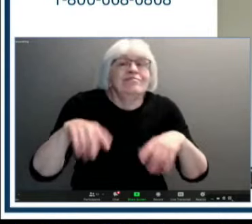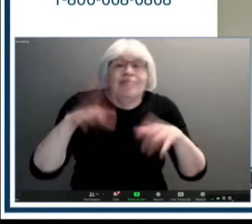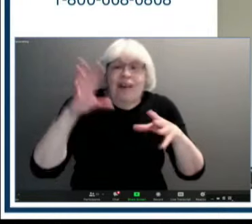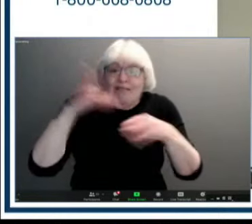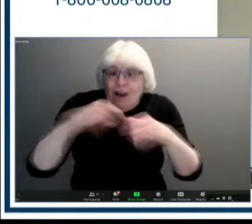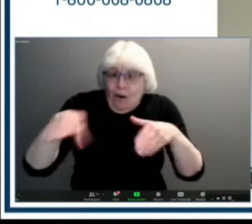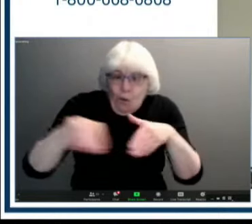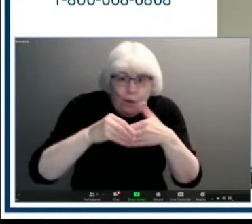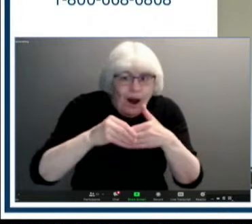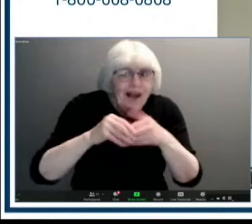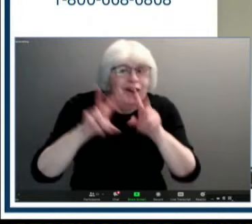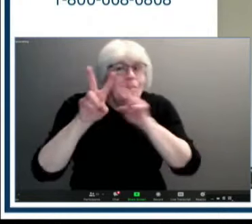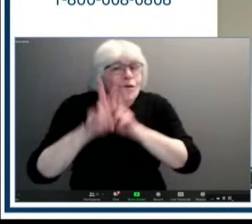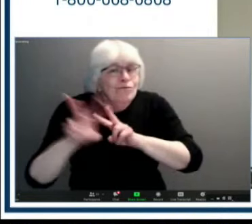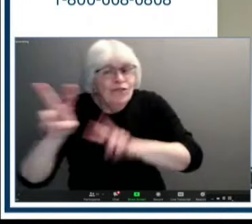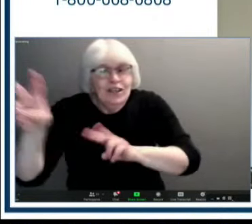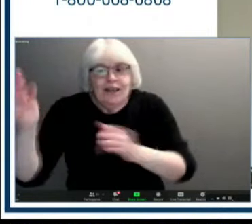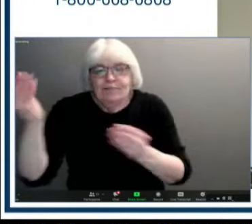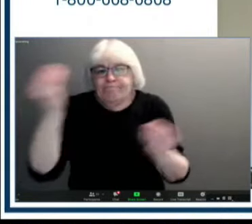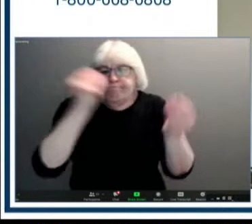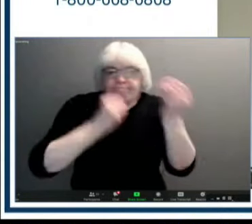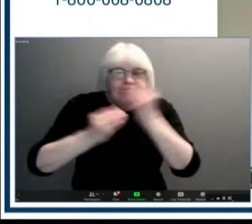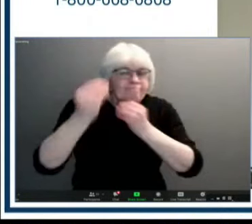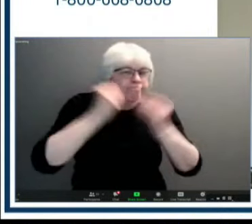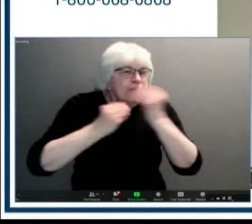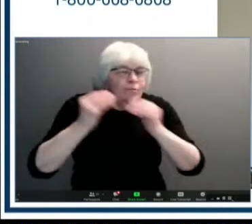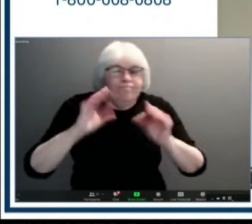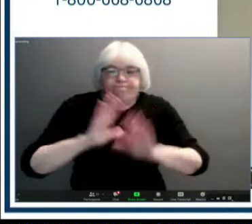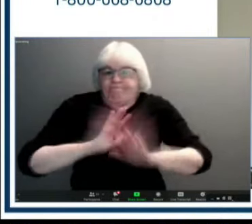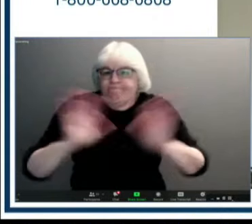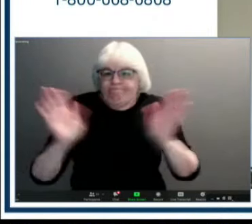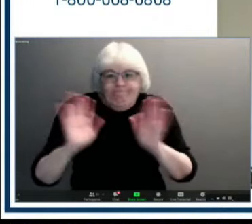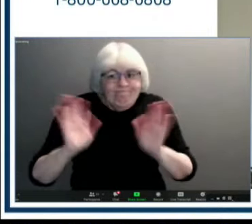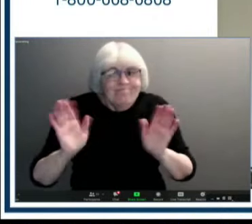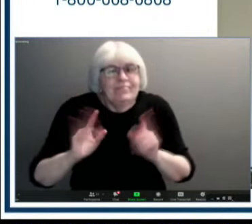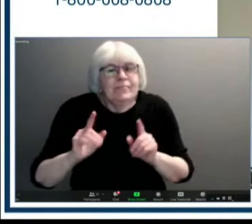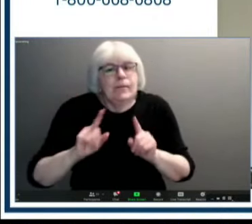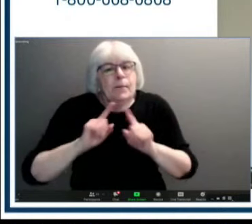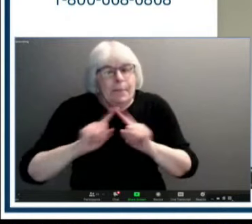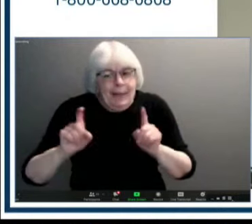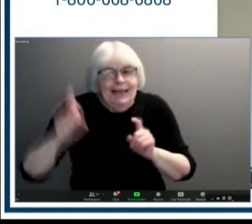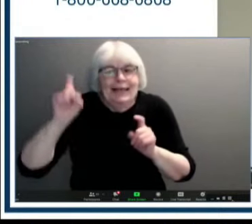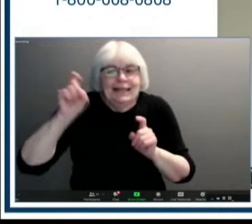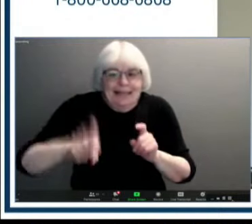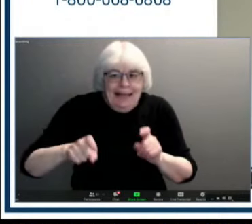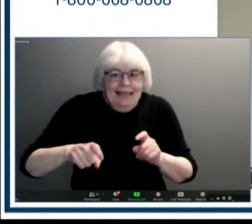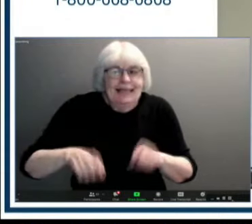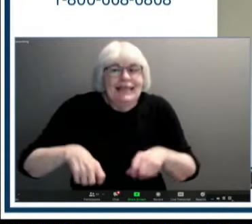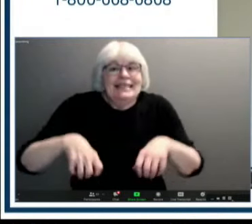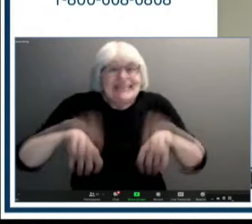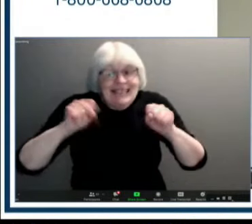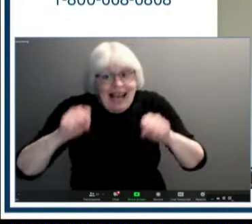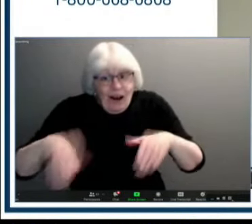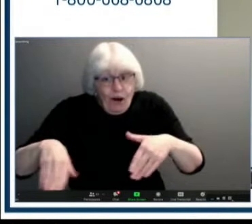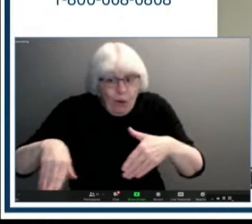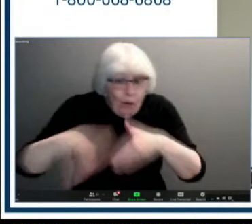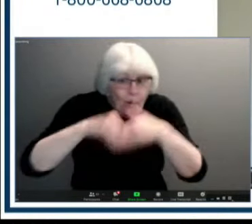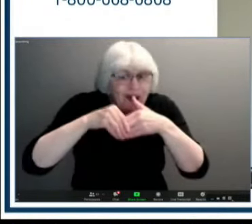not be allowed, but we allow the actual ceremony and with funerals associated